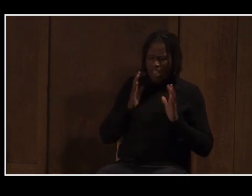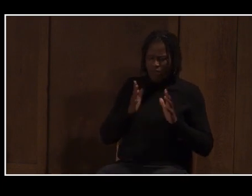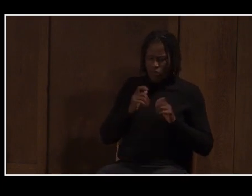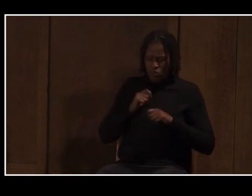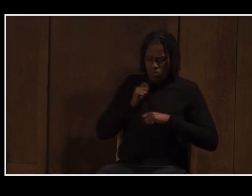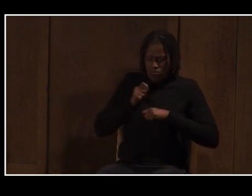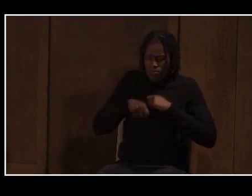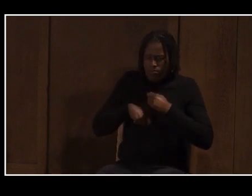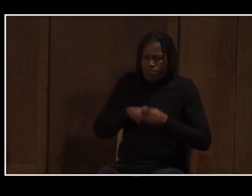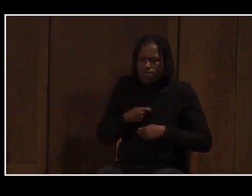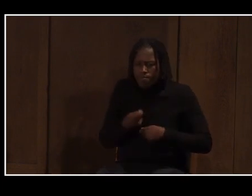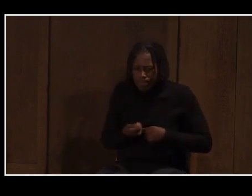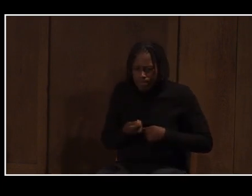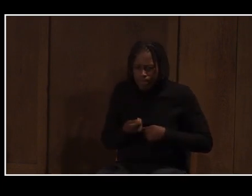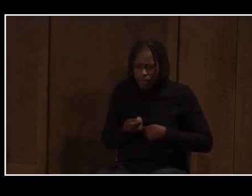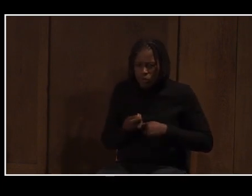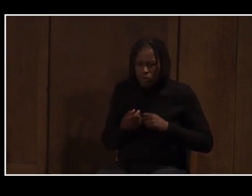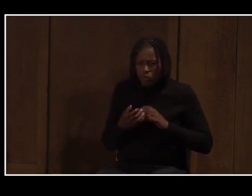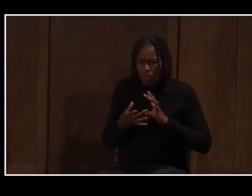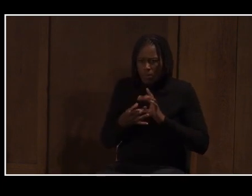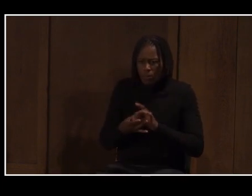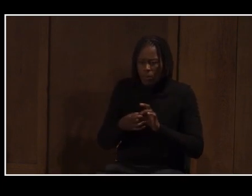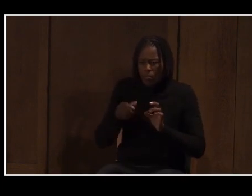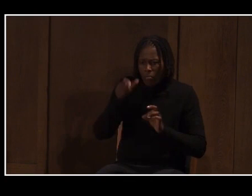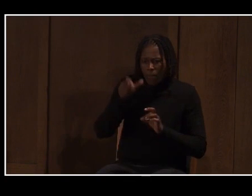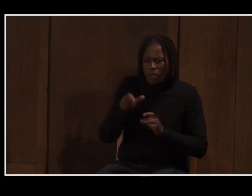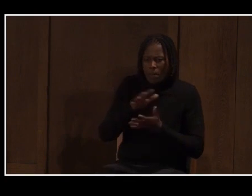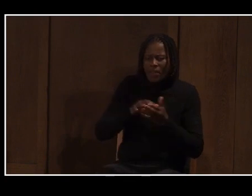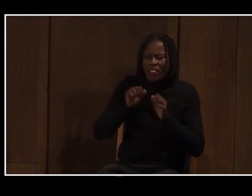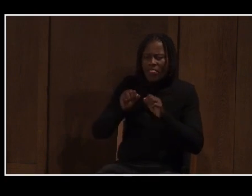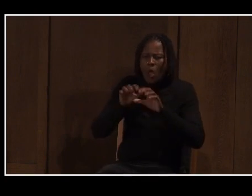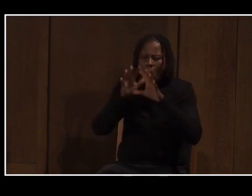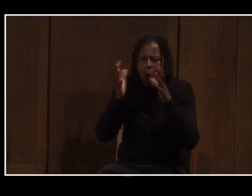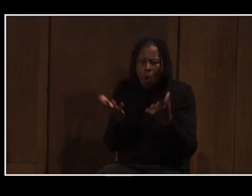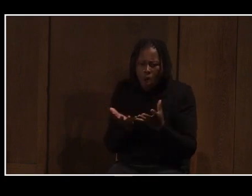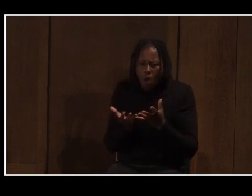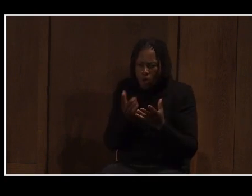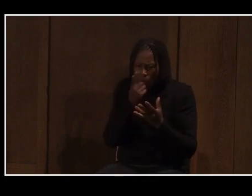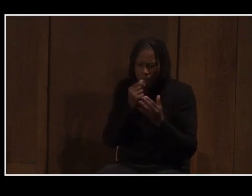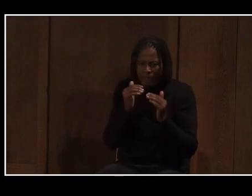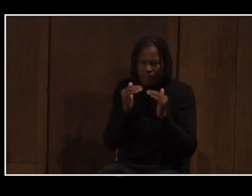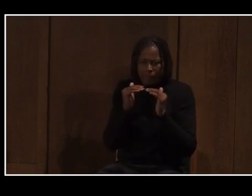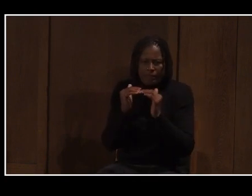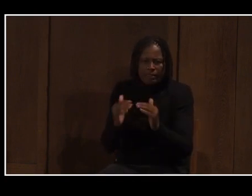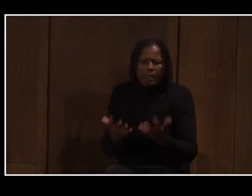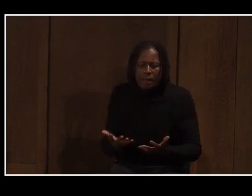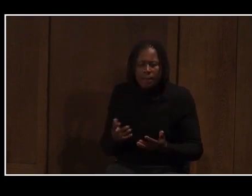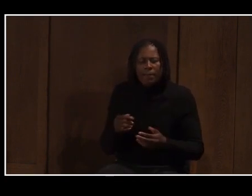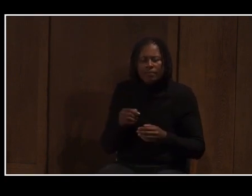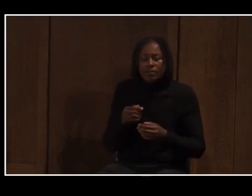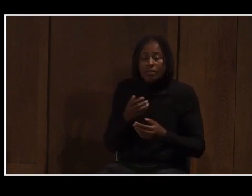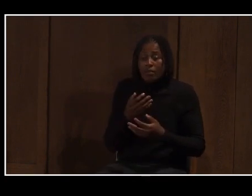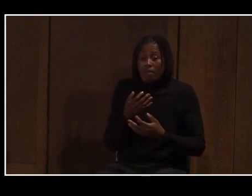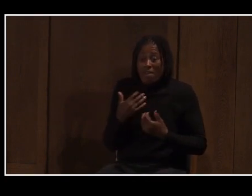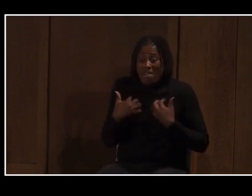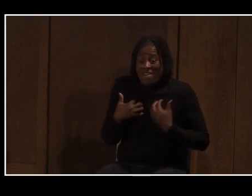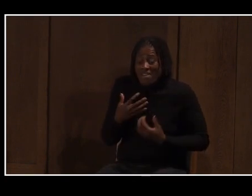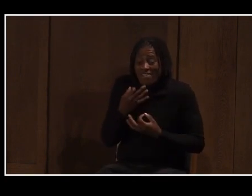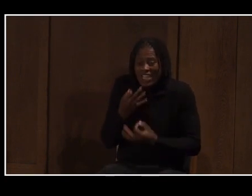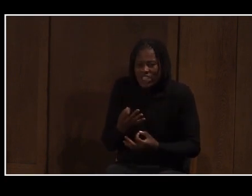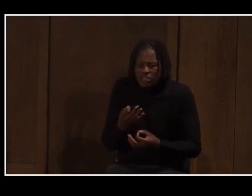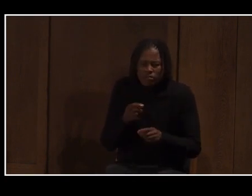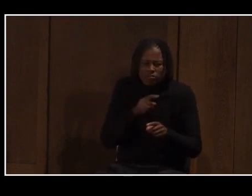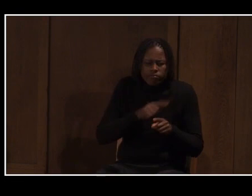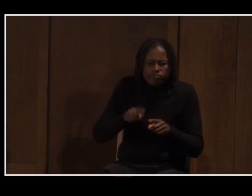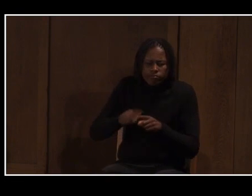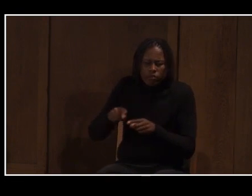stay intact. Yeah. So I know fetishes are often referred to in different contexts, but if you think about it